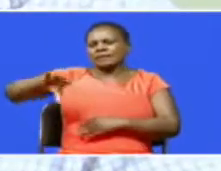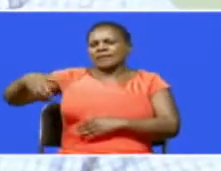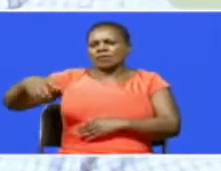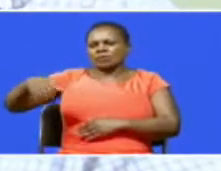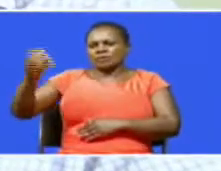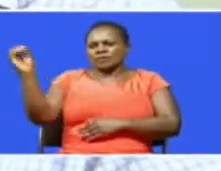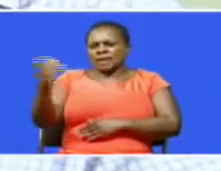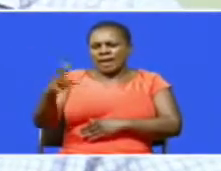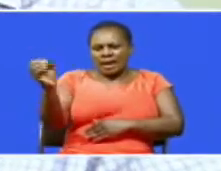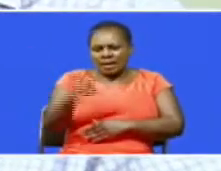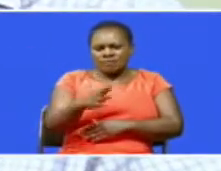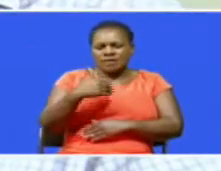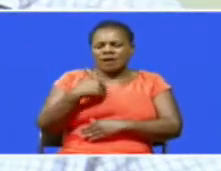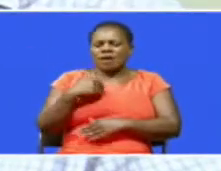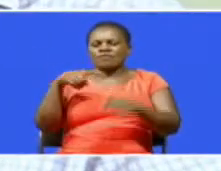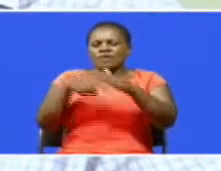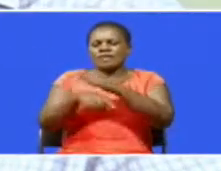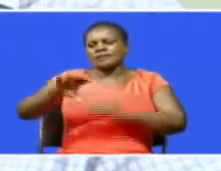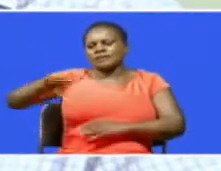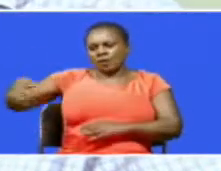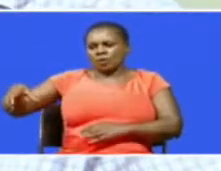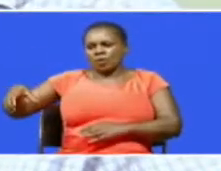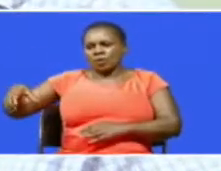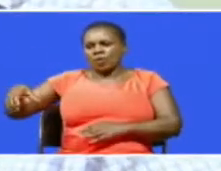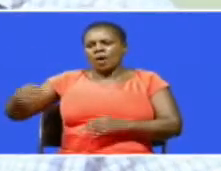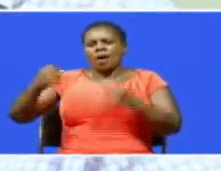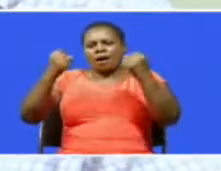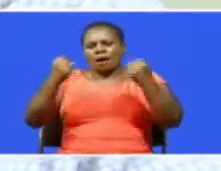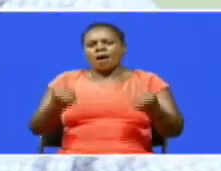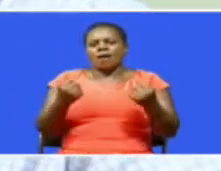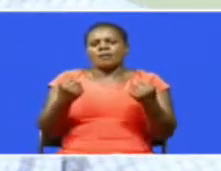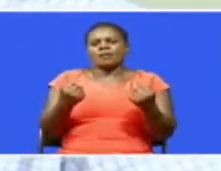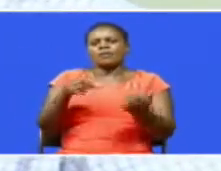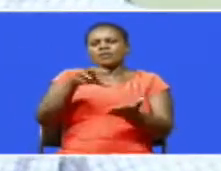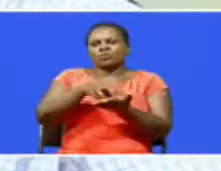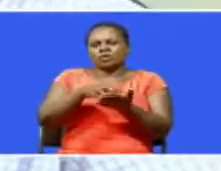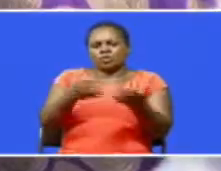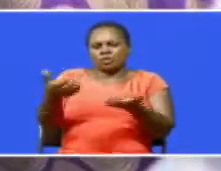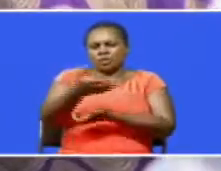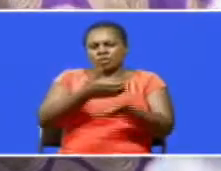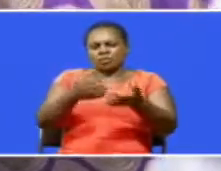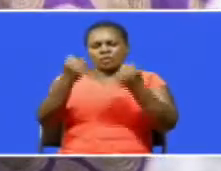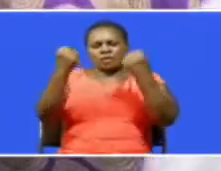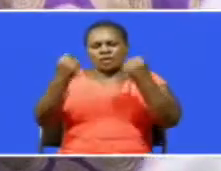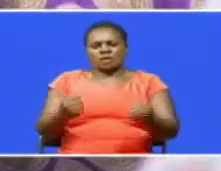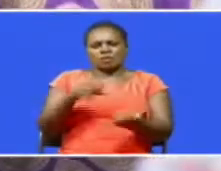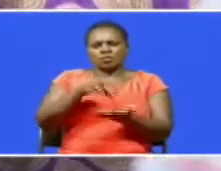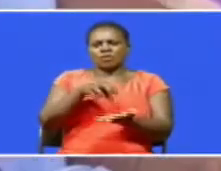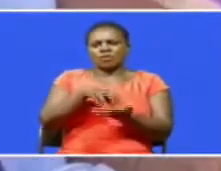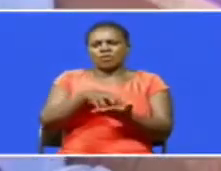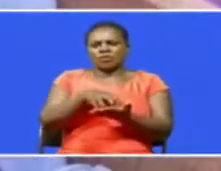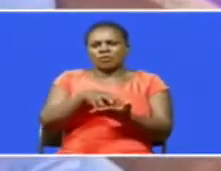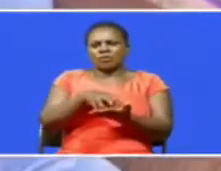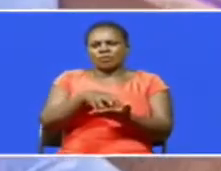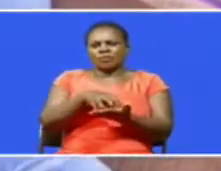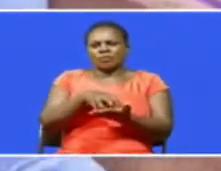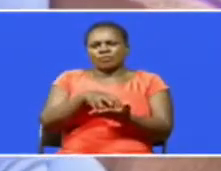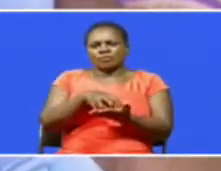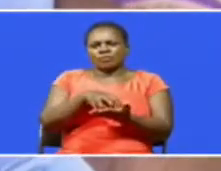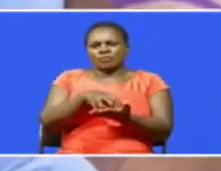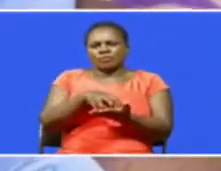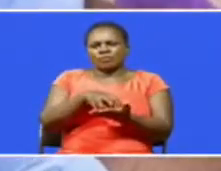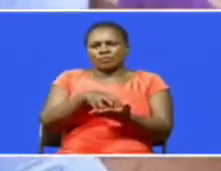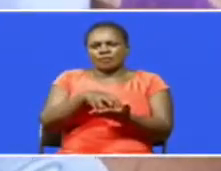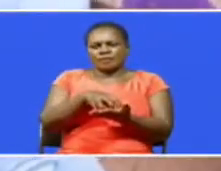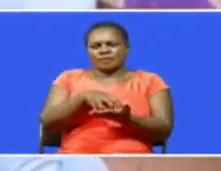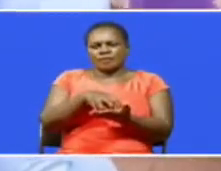of the slums where people have all sorts of difficulties, social economic difficulties. They do not get their vaccinations. They may fail